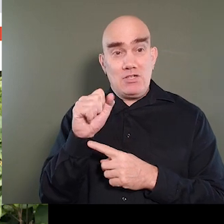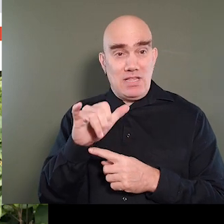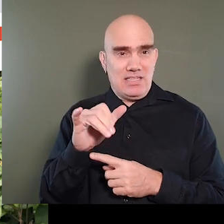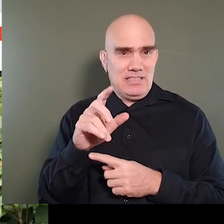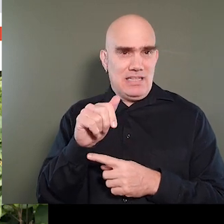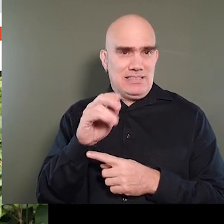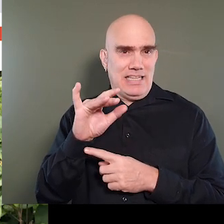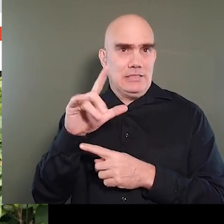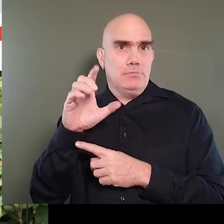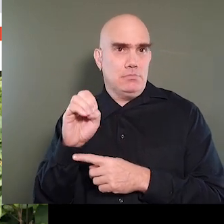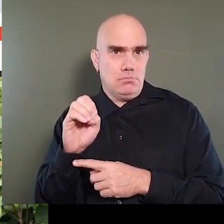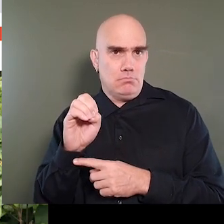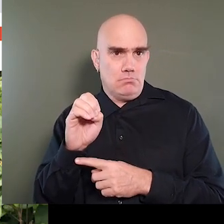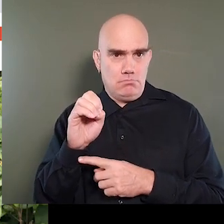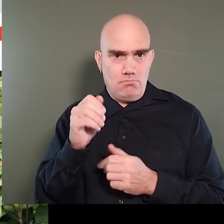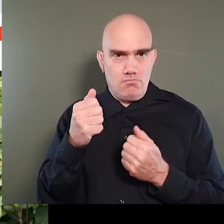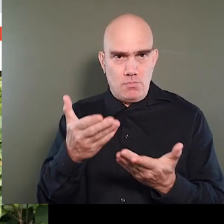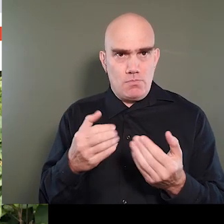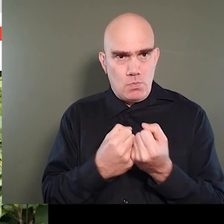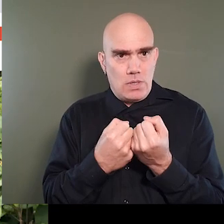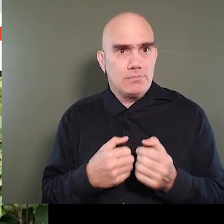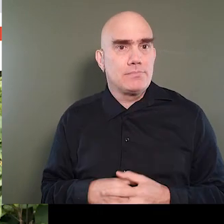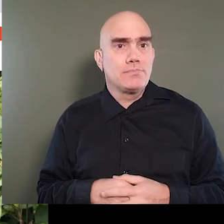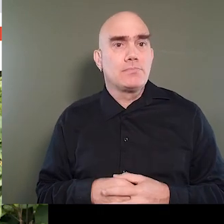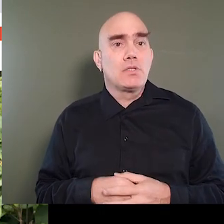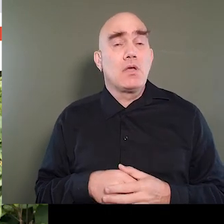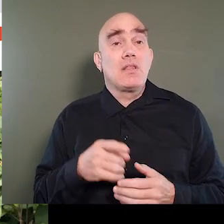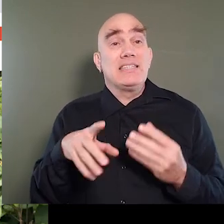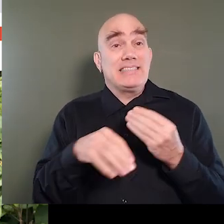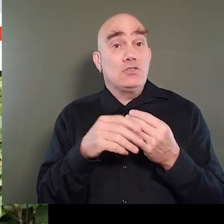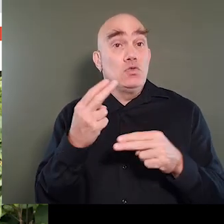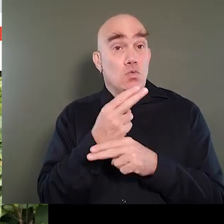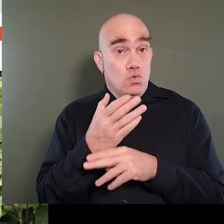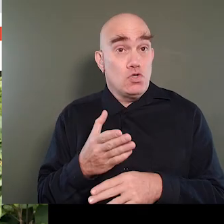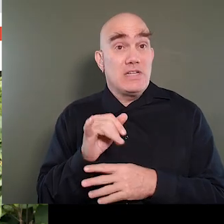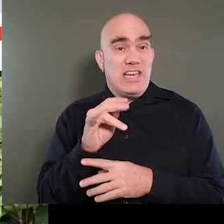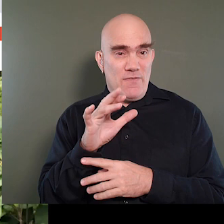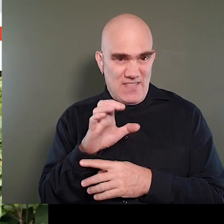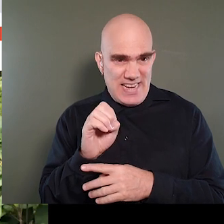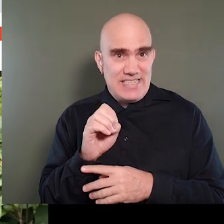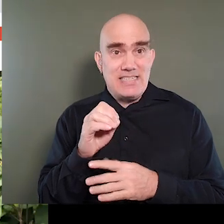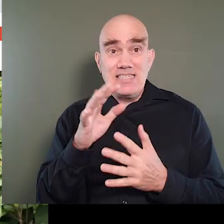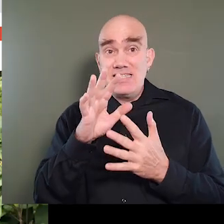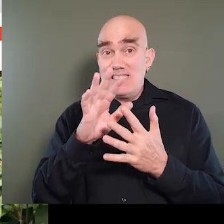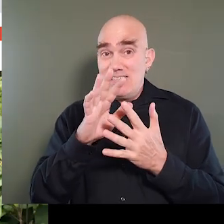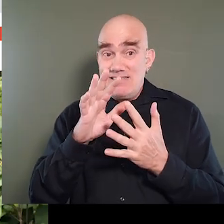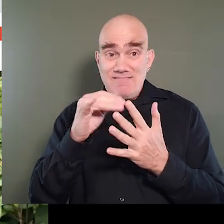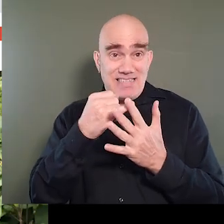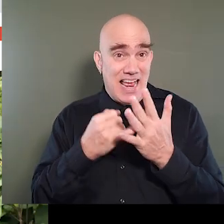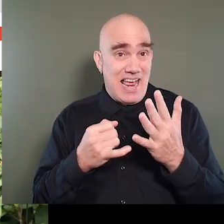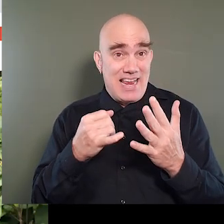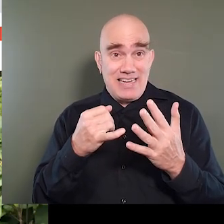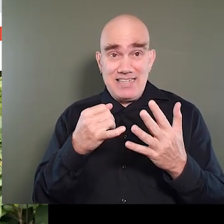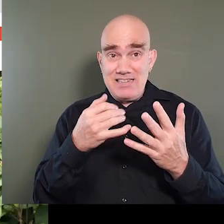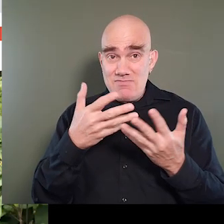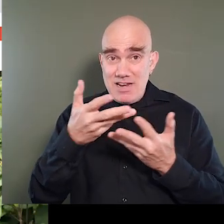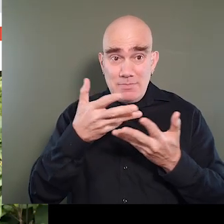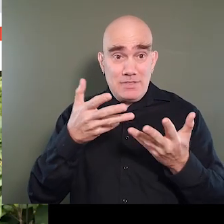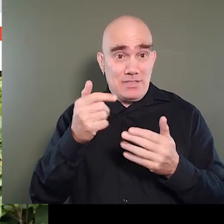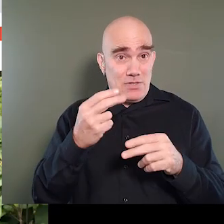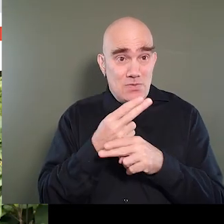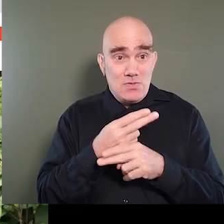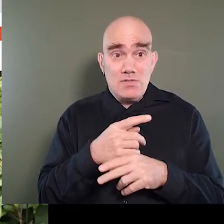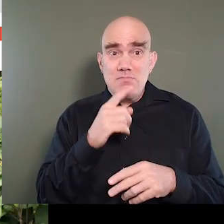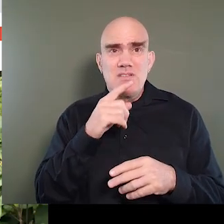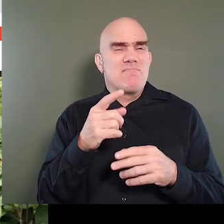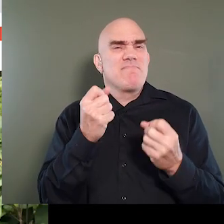profiles that accessiBe supports. There are additional user interface, design, readability adjustments you can make. There are short explanations on here